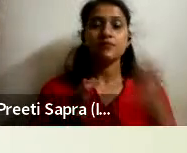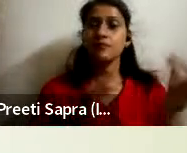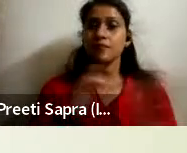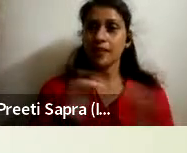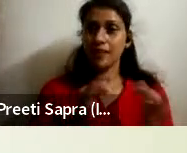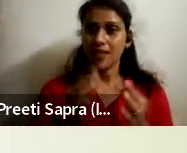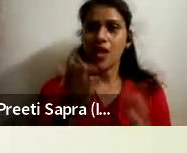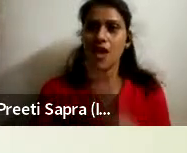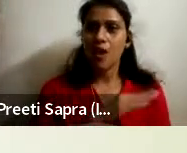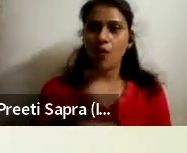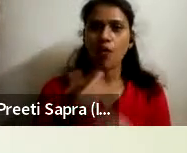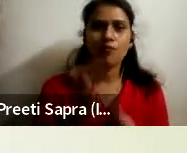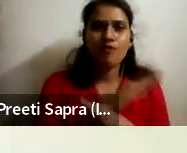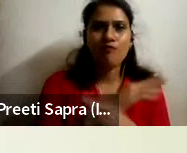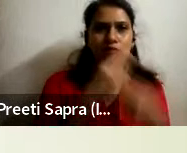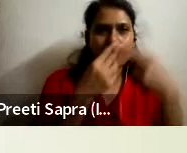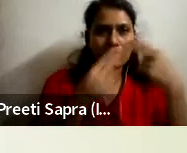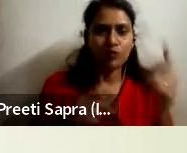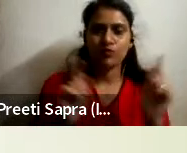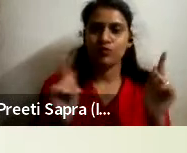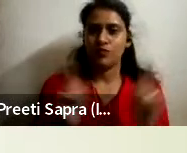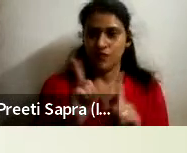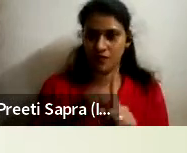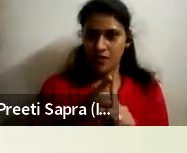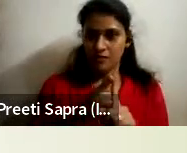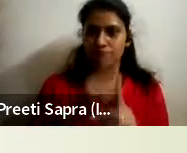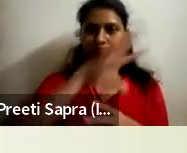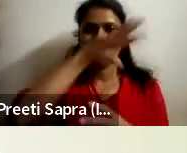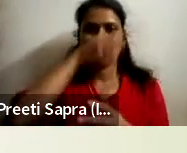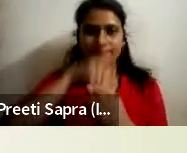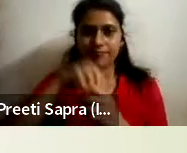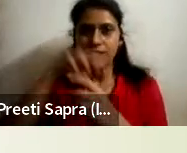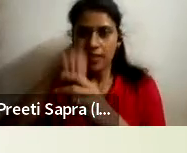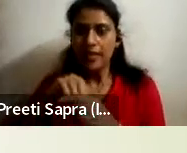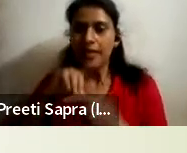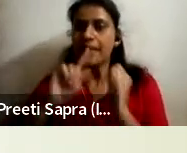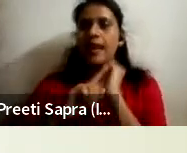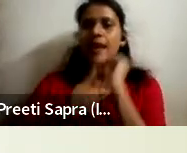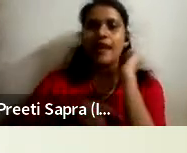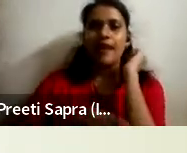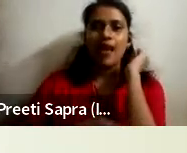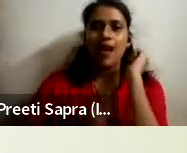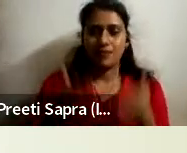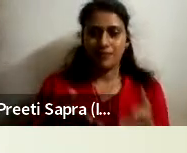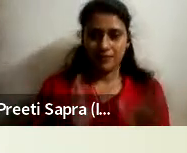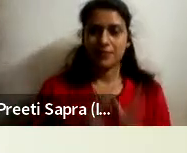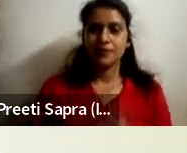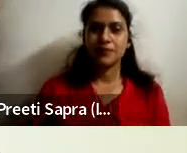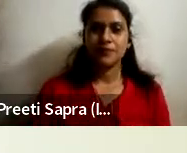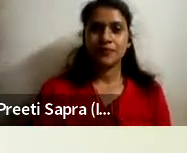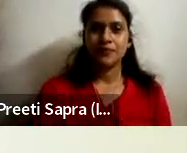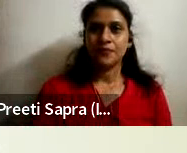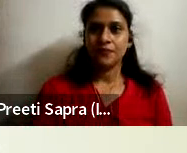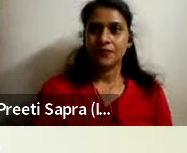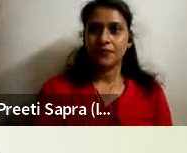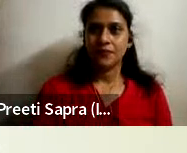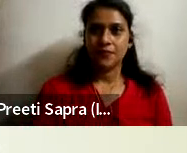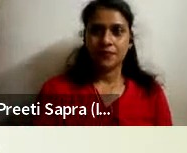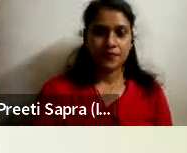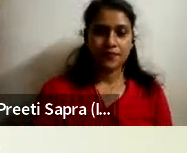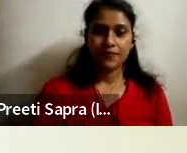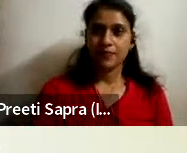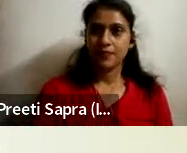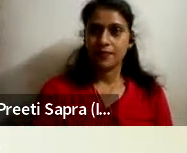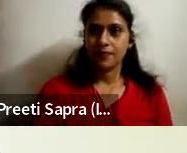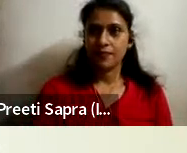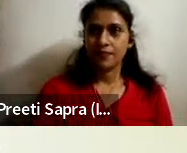have discussed so far, and then talk about what we will cover in this last and final session. In the first panel